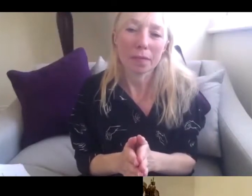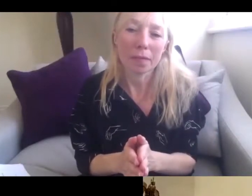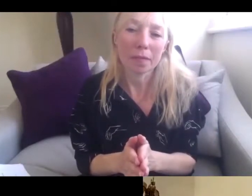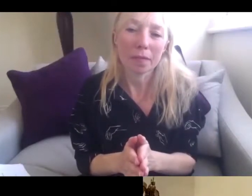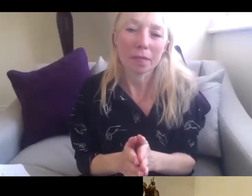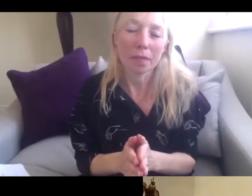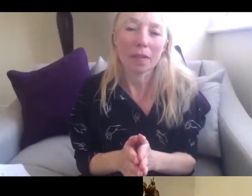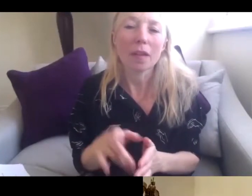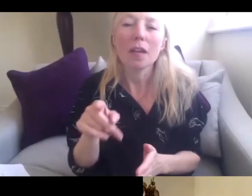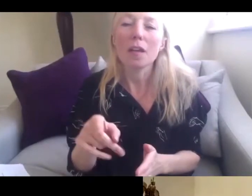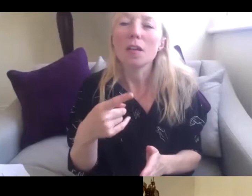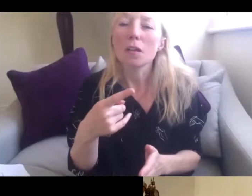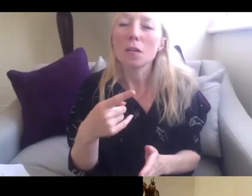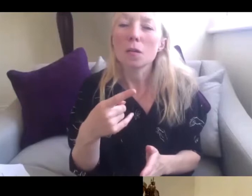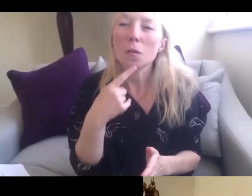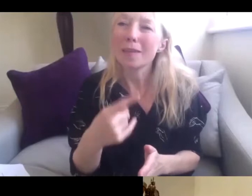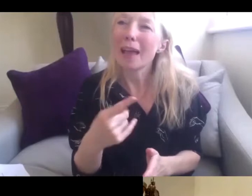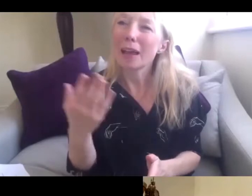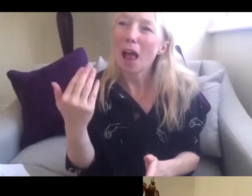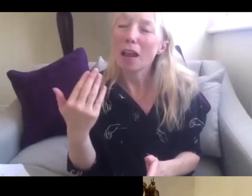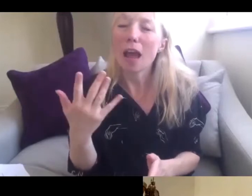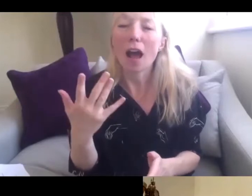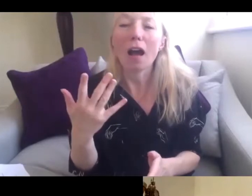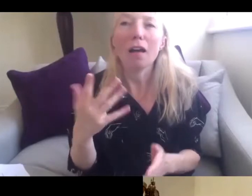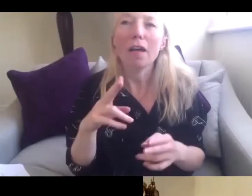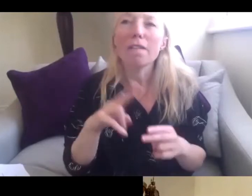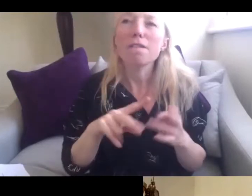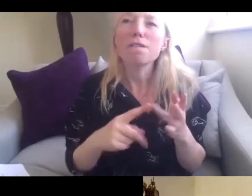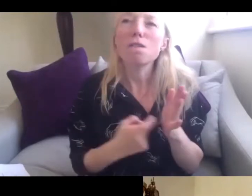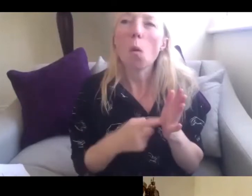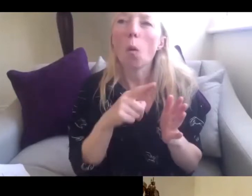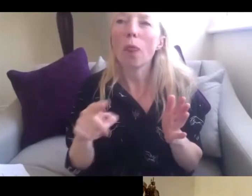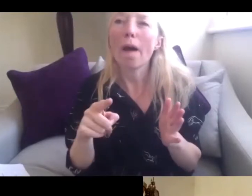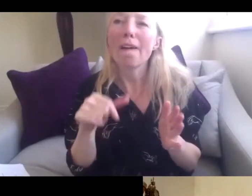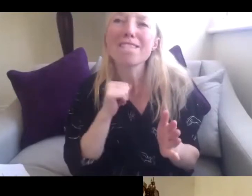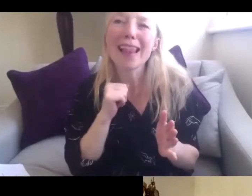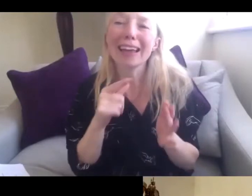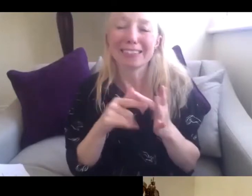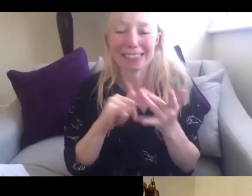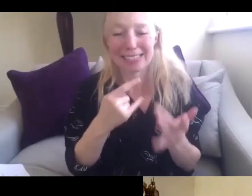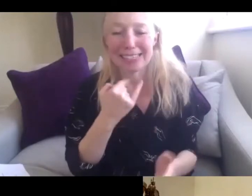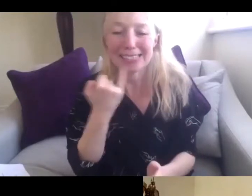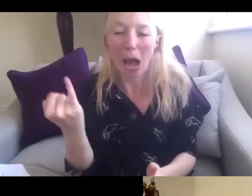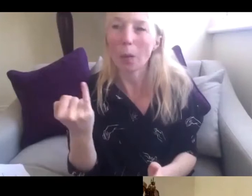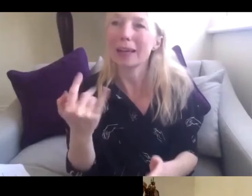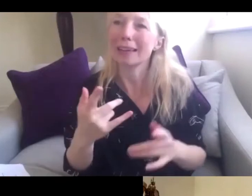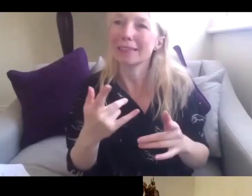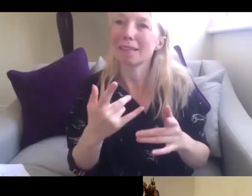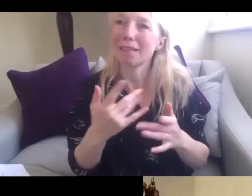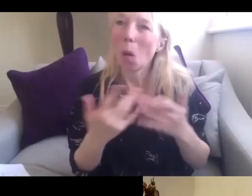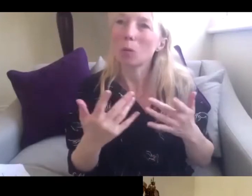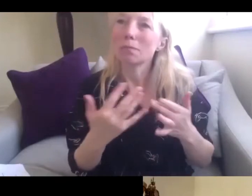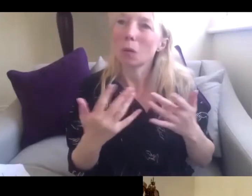For the Flesh is Sour has had quite a few incarnations. Yeah. Can you tell us a little bit more about that and sort of how you came to write this piece and